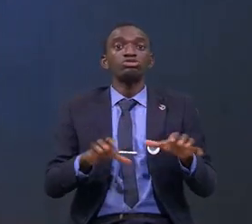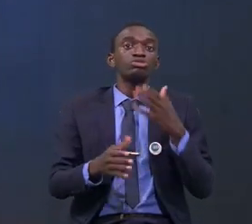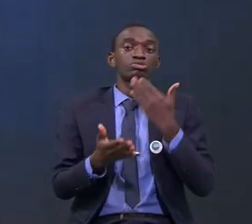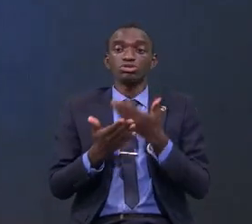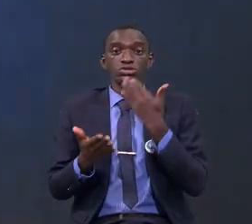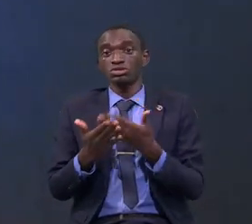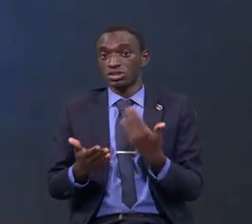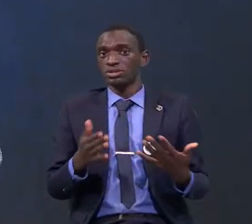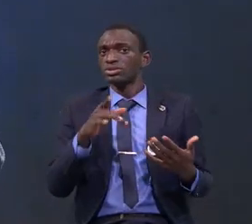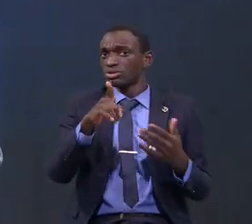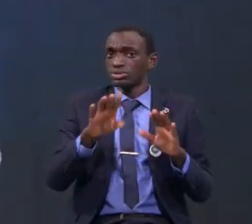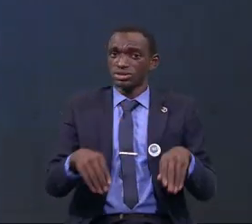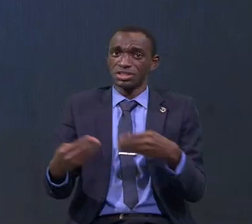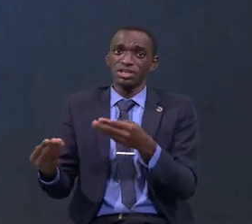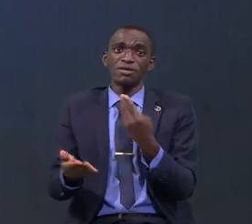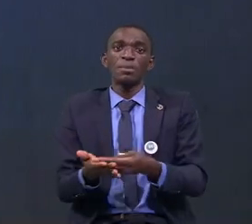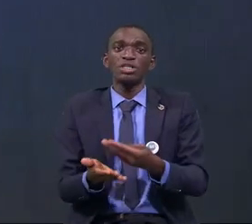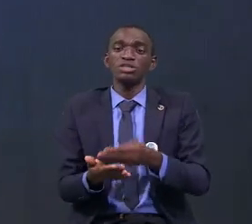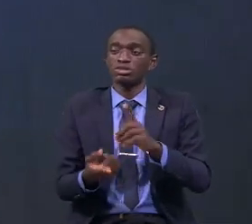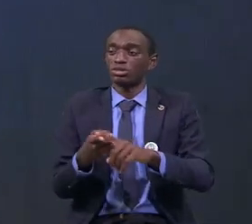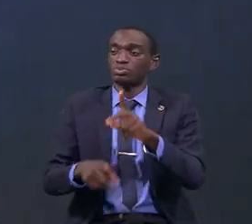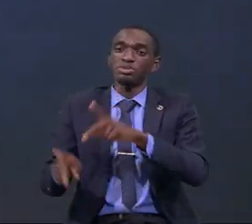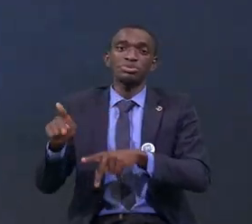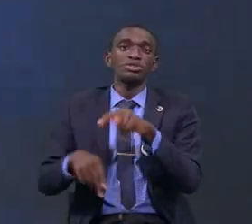you give money to those who are in need,